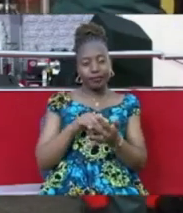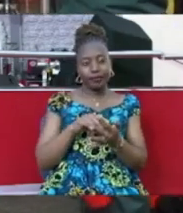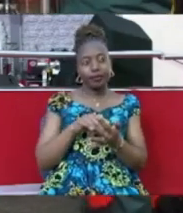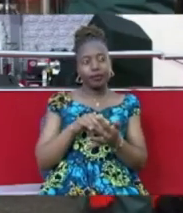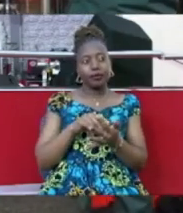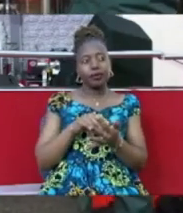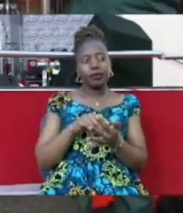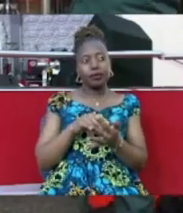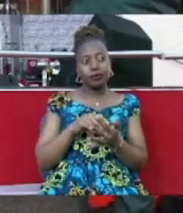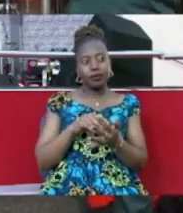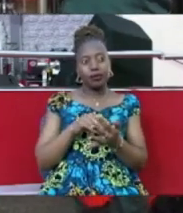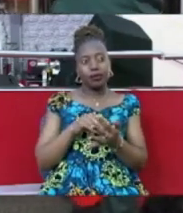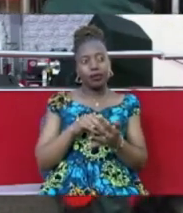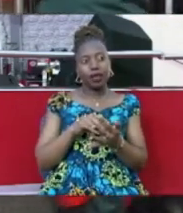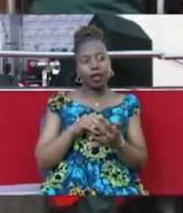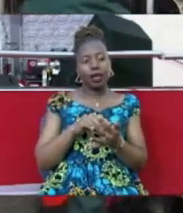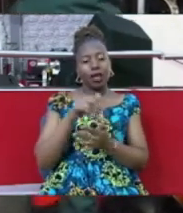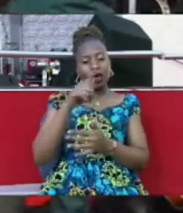what of your private worship?